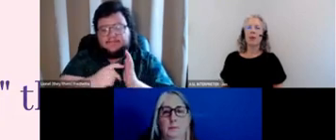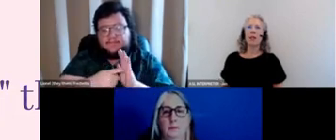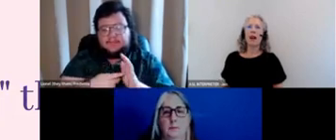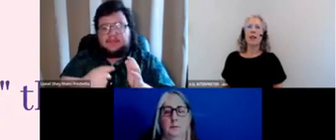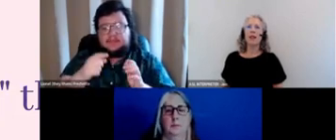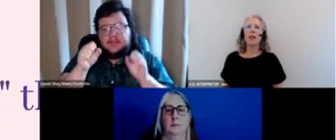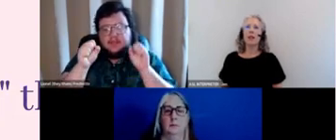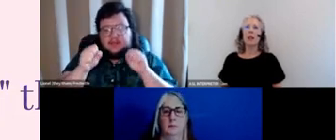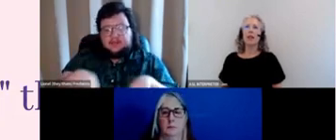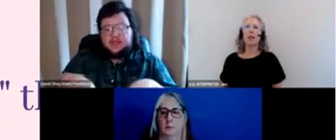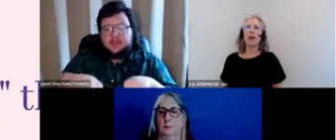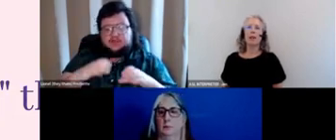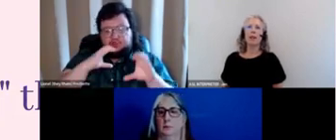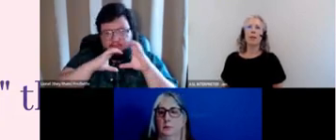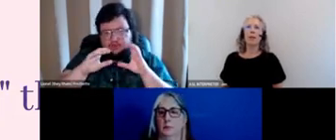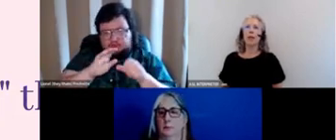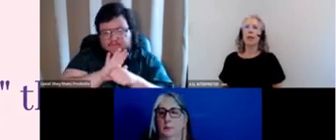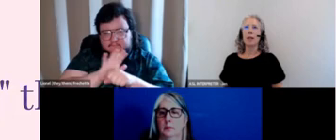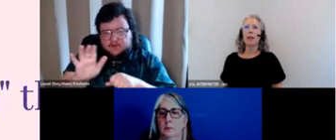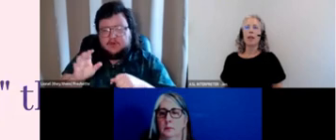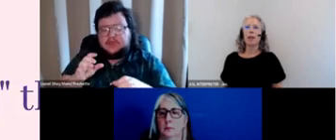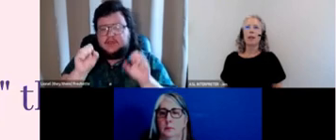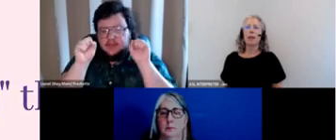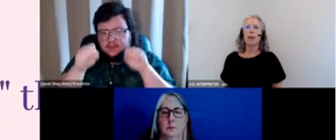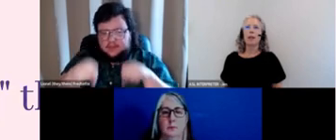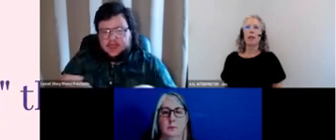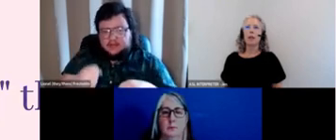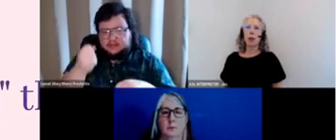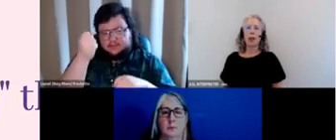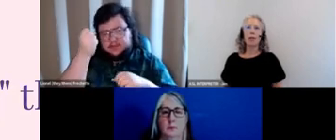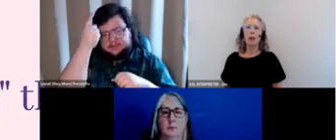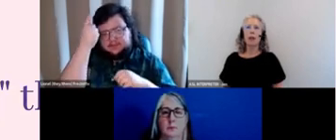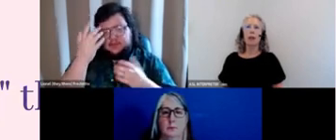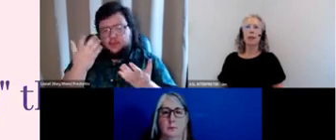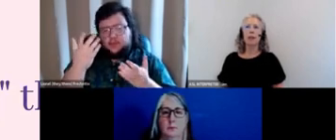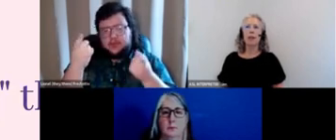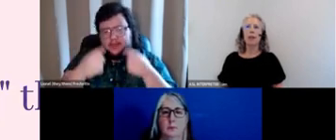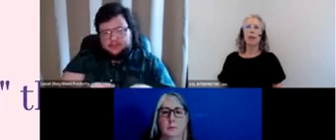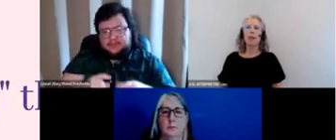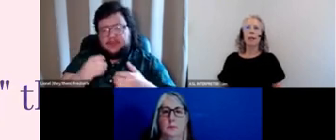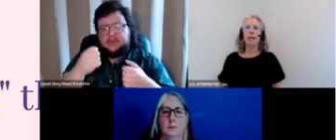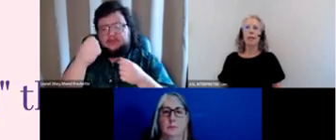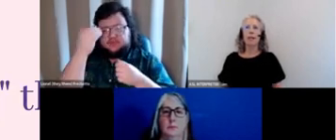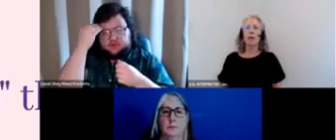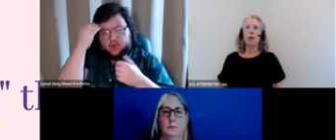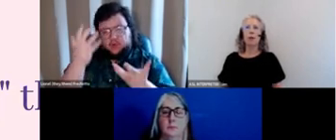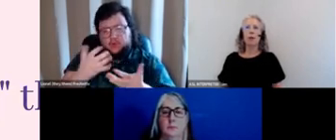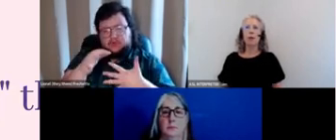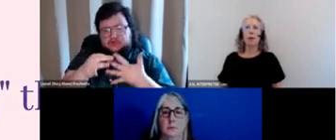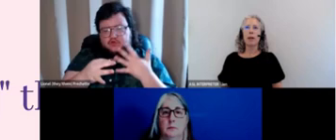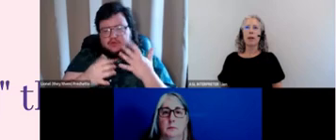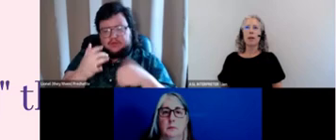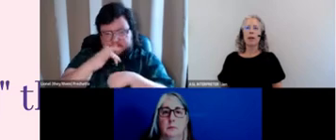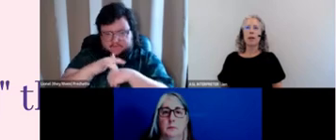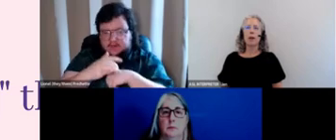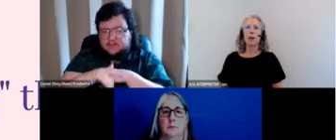So we have to guide the conversation. That means that we can communicate fully, understand what's going